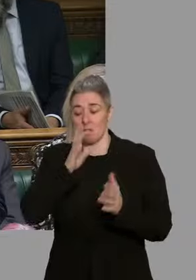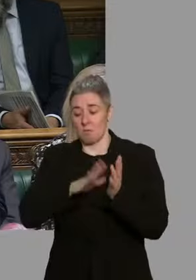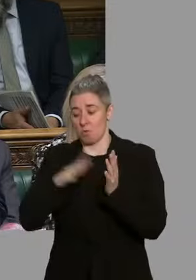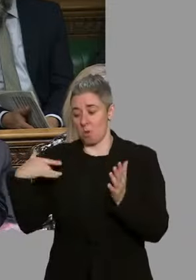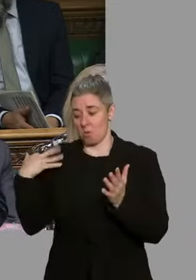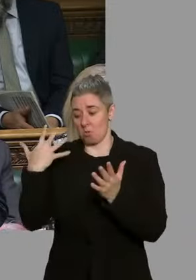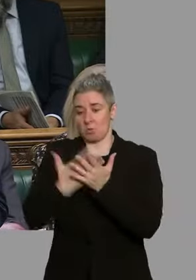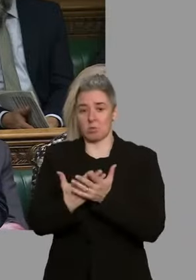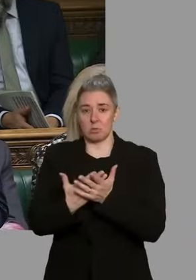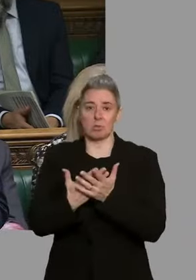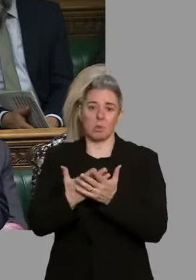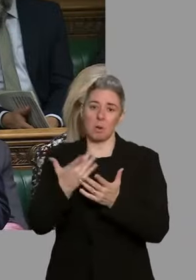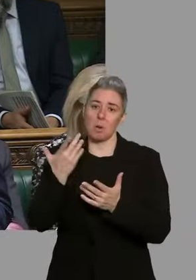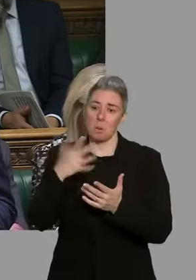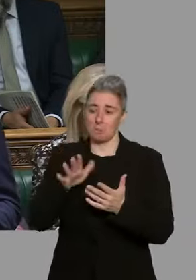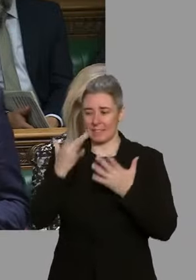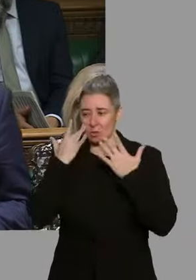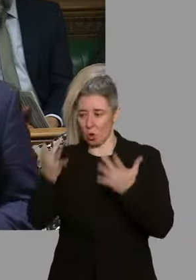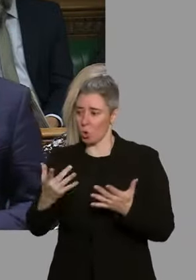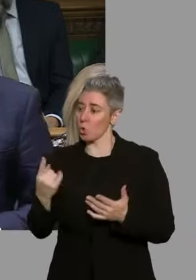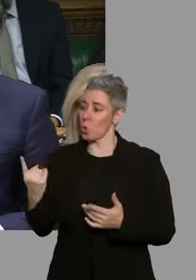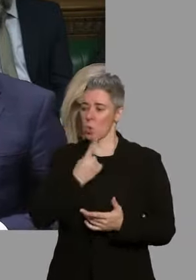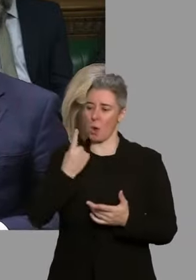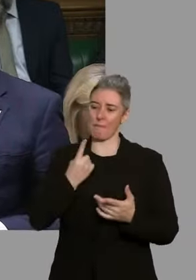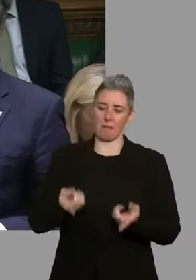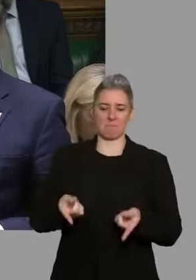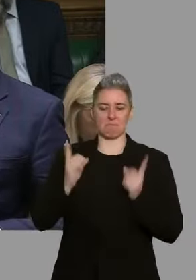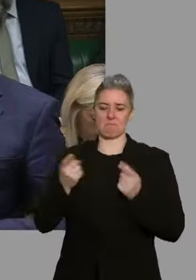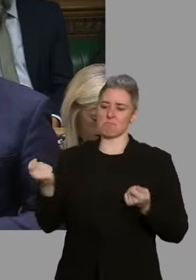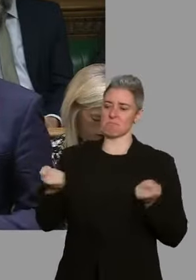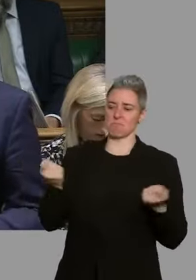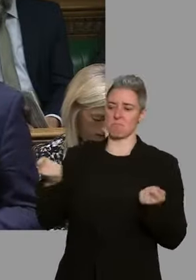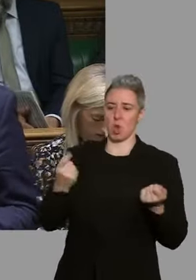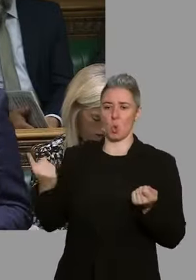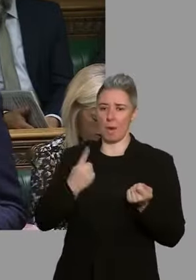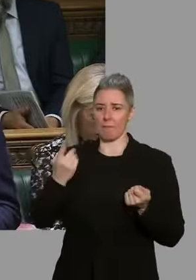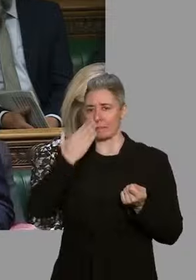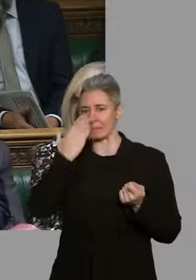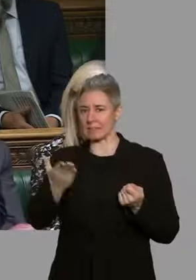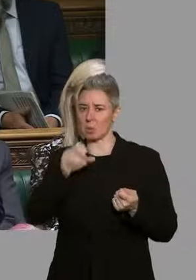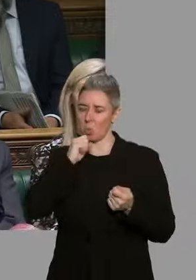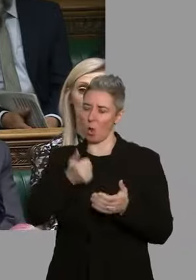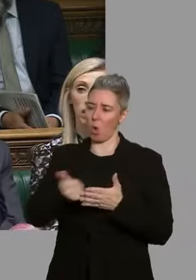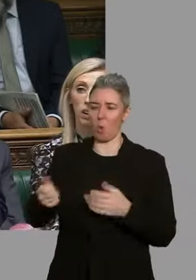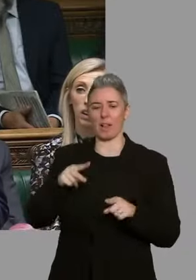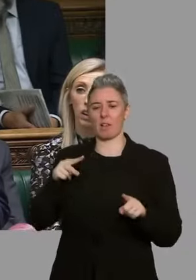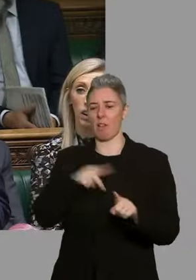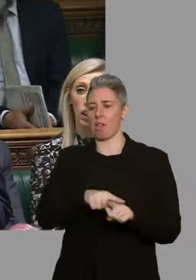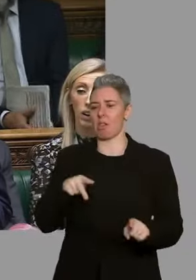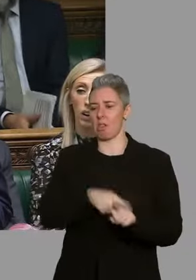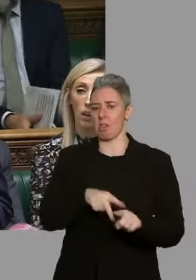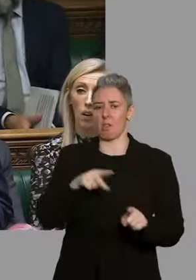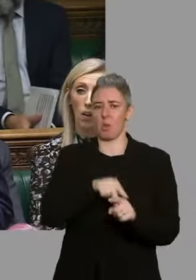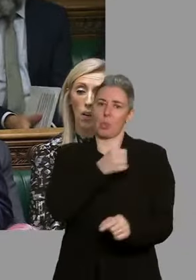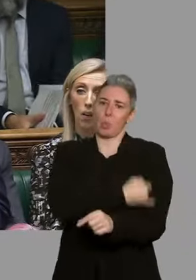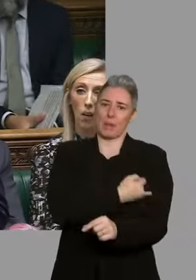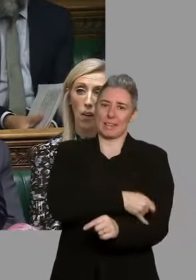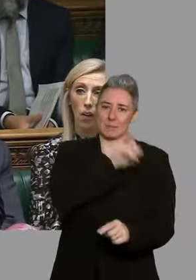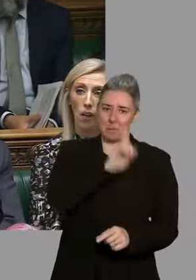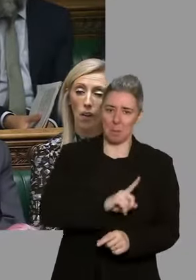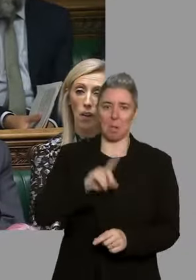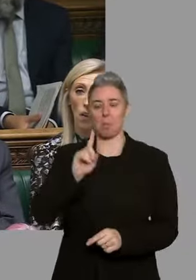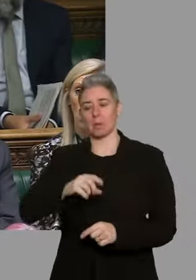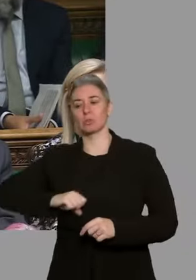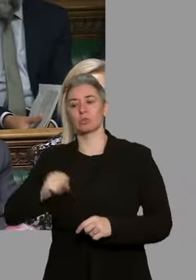Whilst the Labour Party have voted to continue the two-child benefit cap from the Conservatives, the SNP are abolishing it. While the Prime